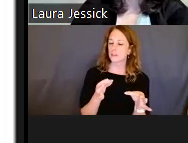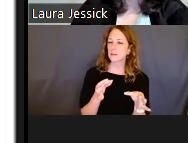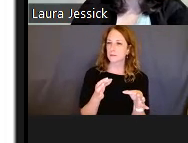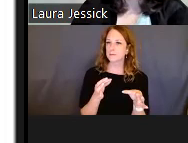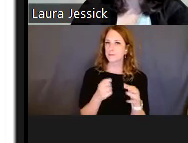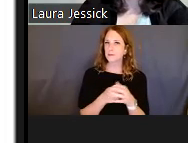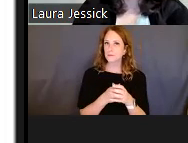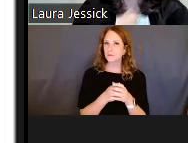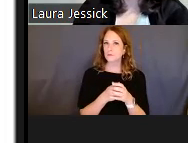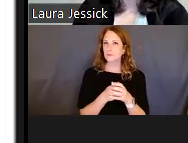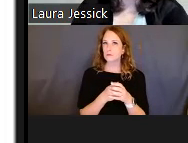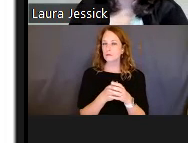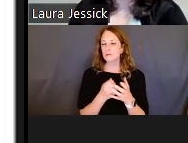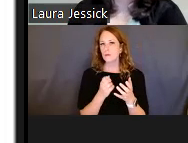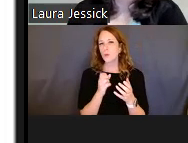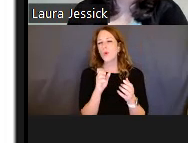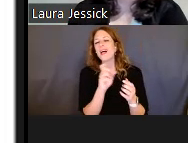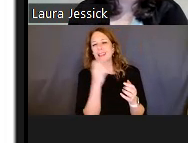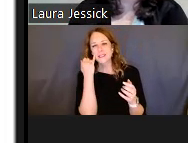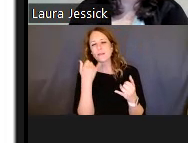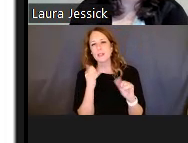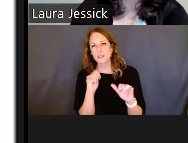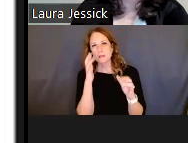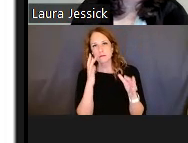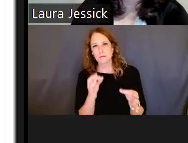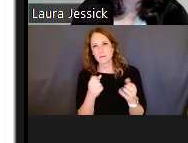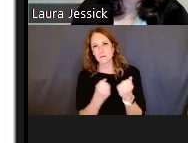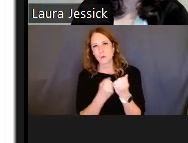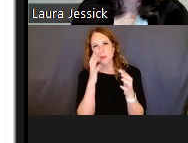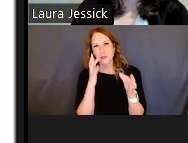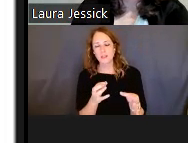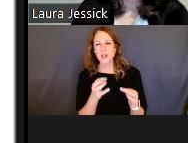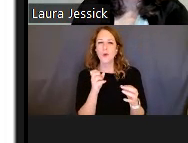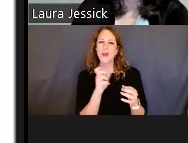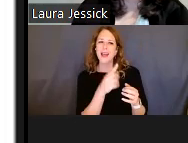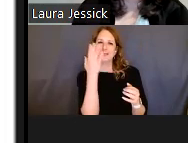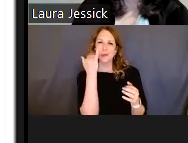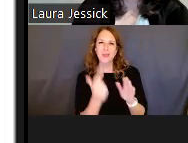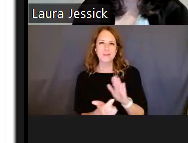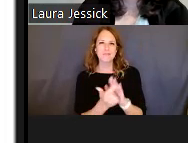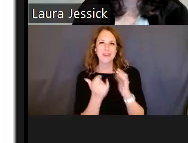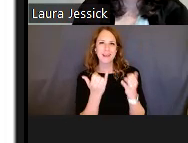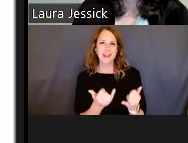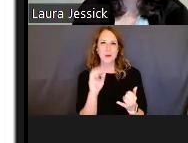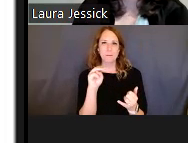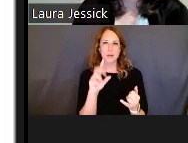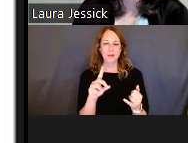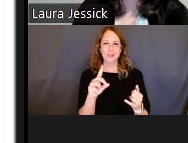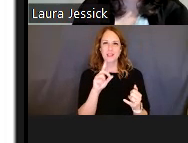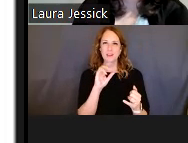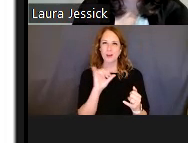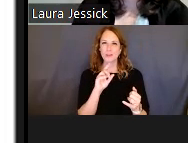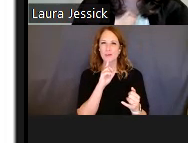We mostly decided this because of the fact that they are banned in Maryland now, they're prohibited, and also they're just a really, really